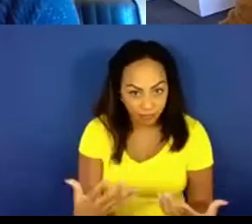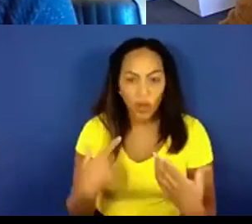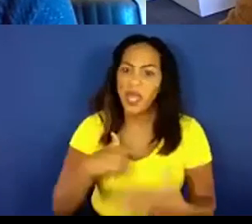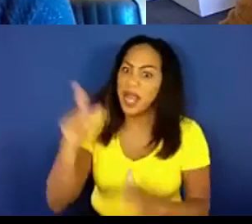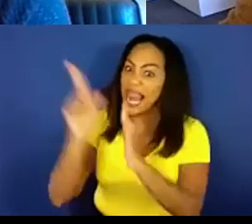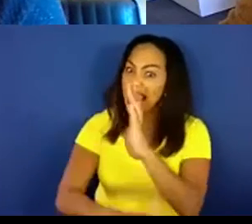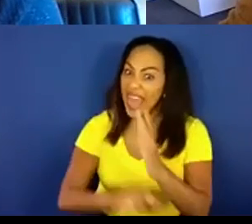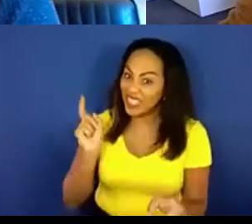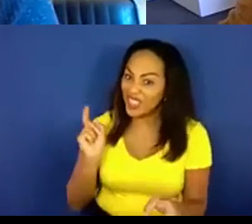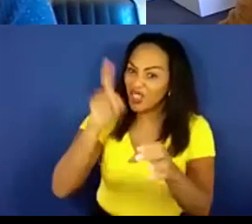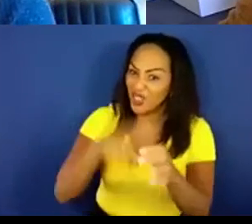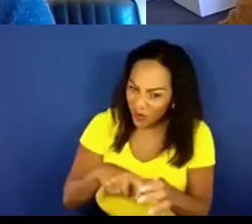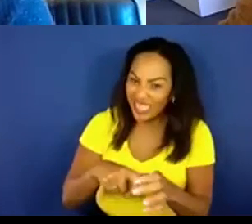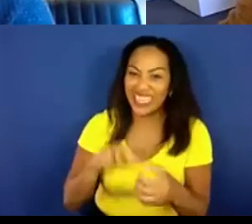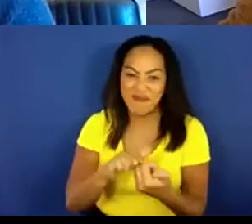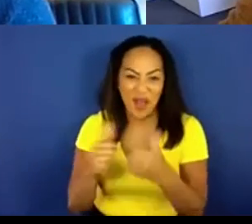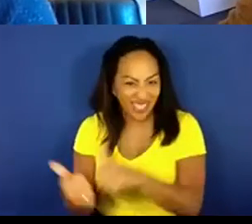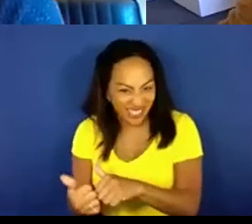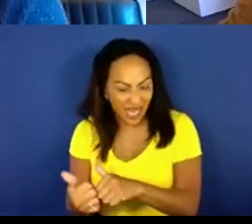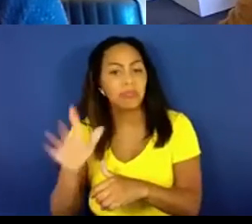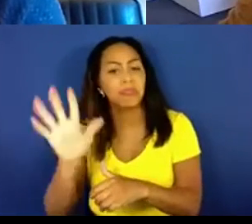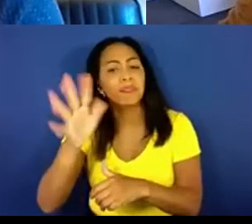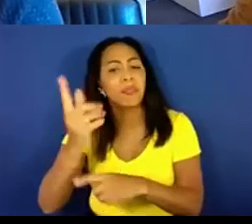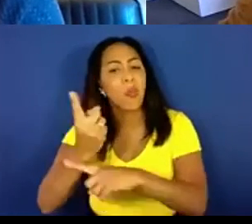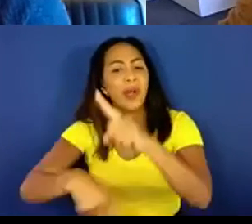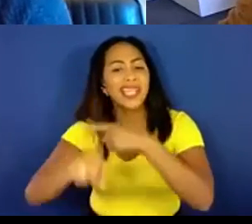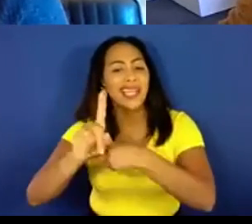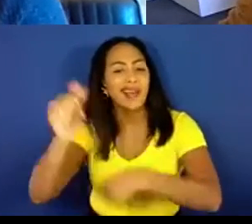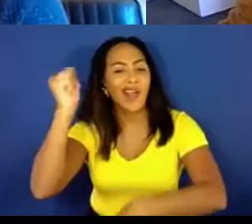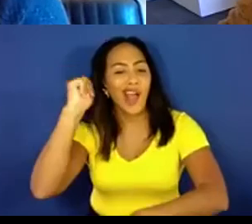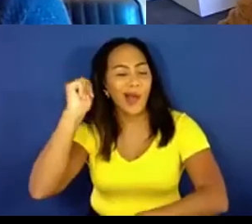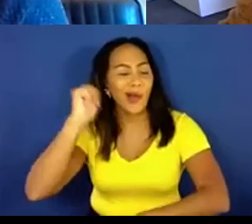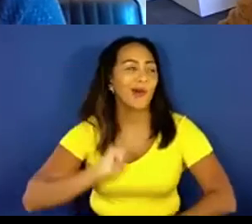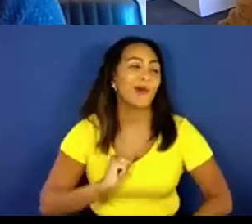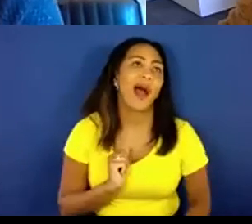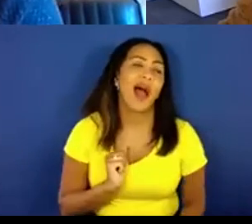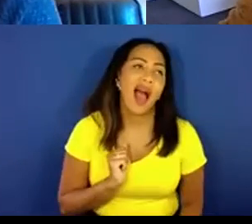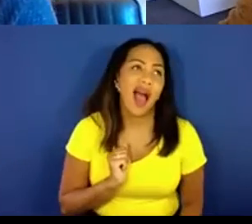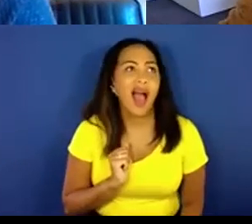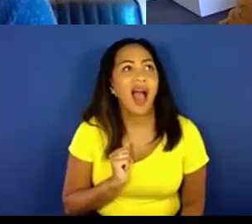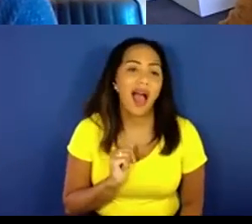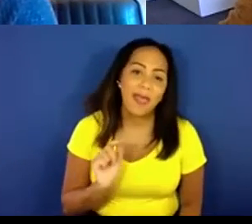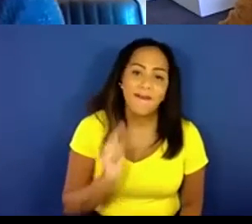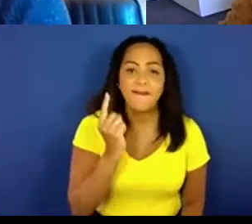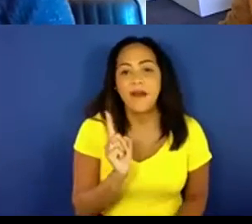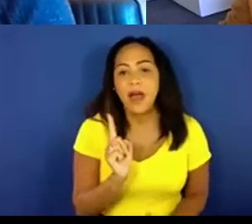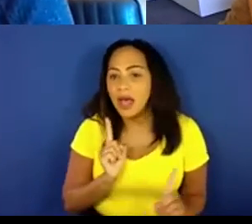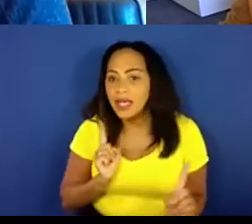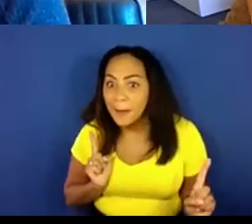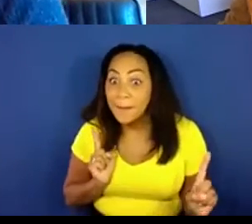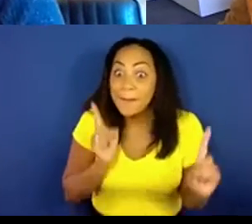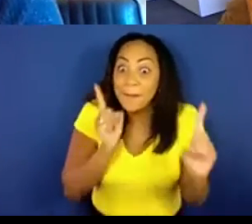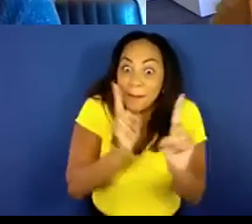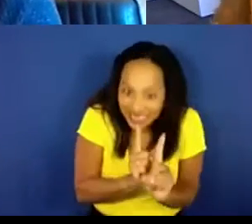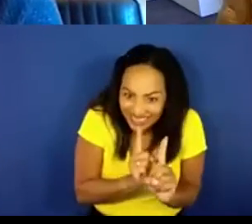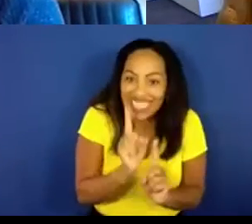to the partnership just about a year ago. And the first meeting that we had, which of course had to